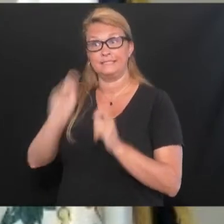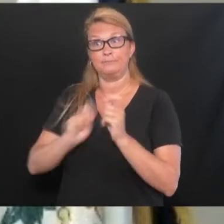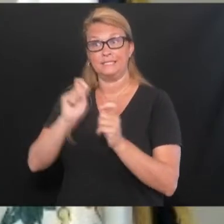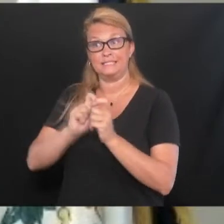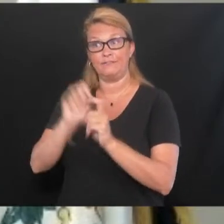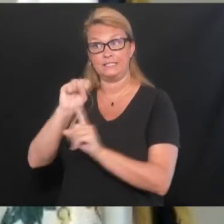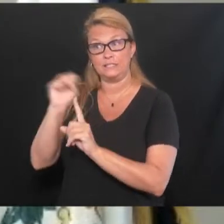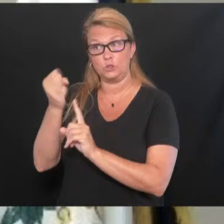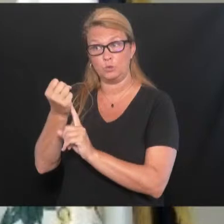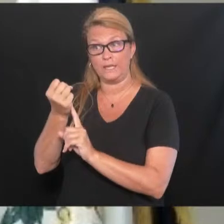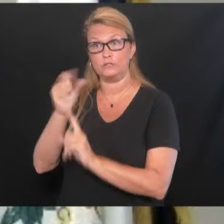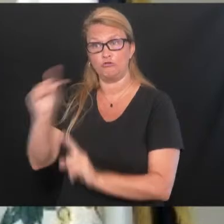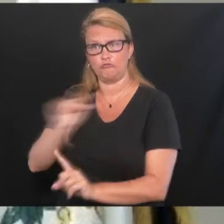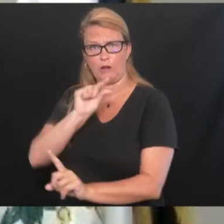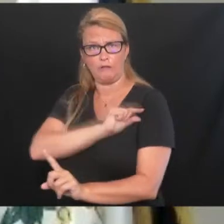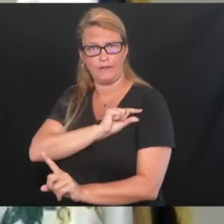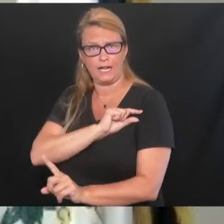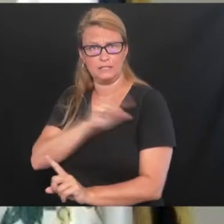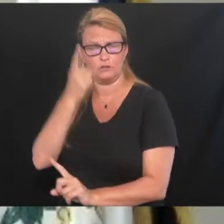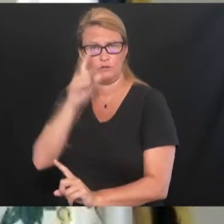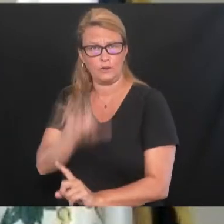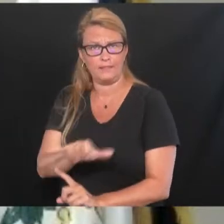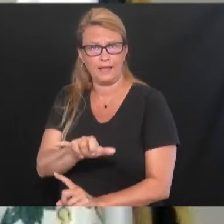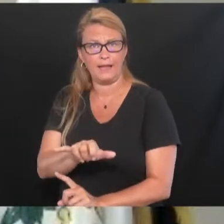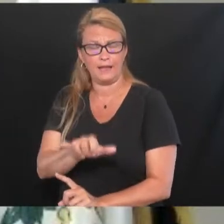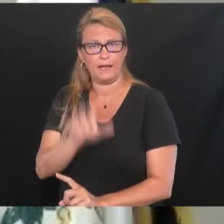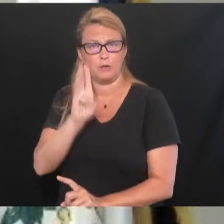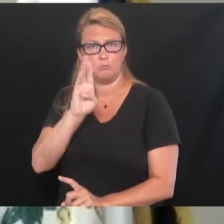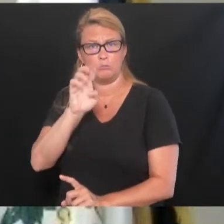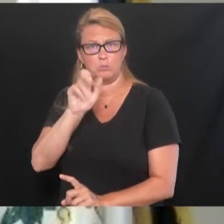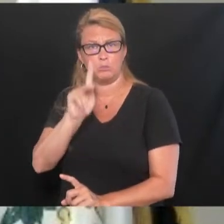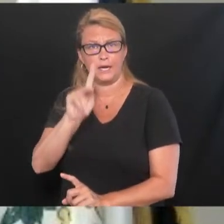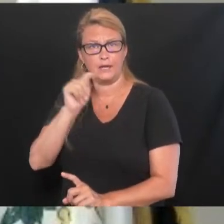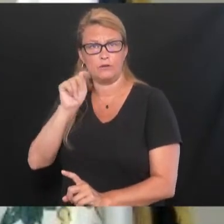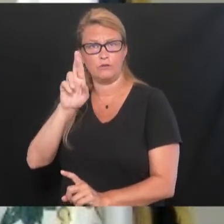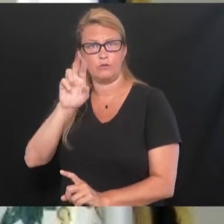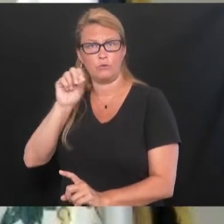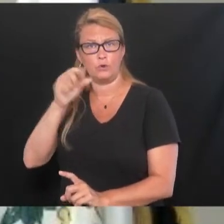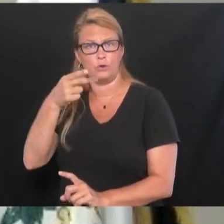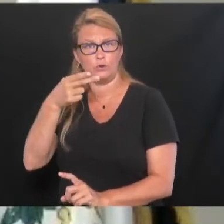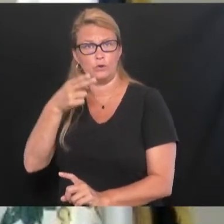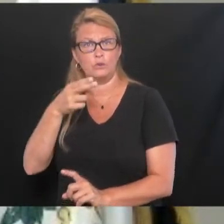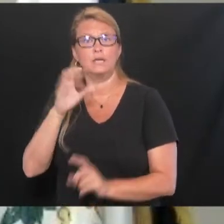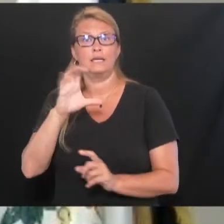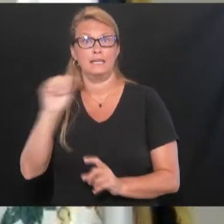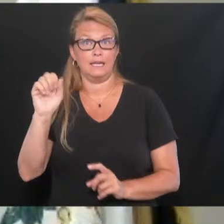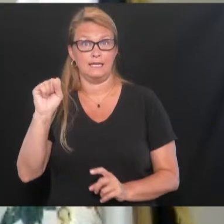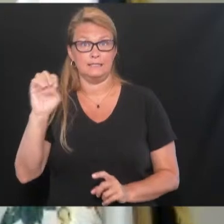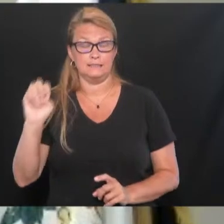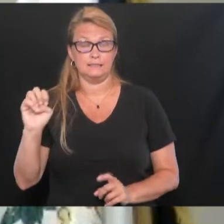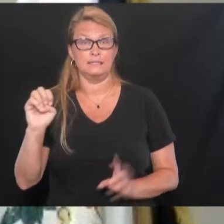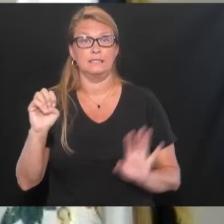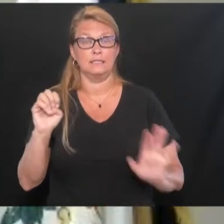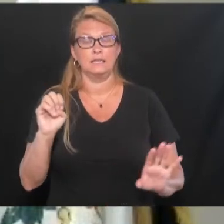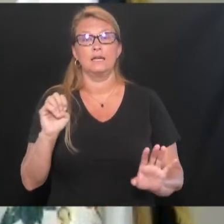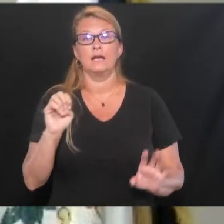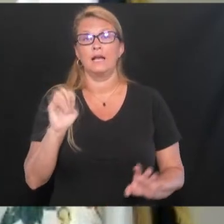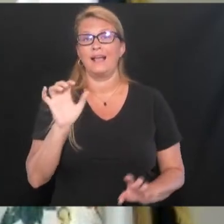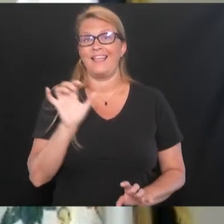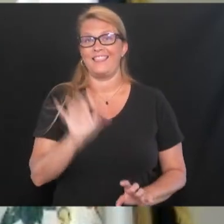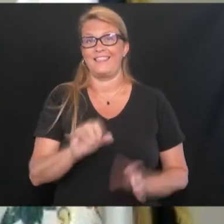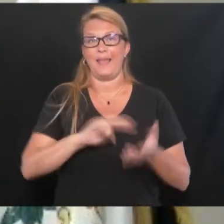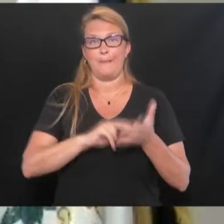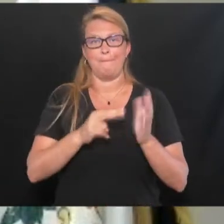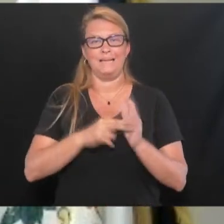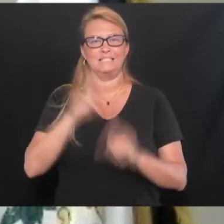the positive case and vaccine administered dates have to meet a threshold to qualify. What this means is there's a natural